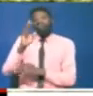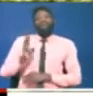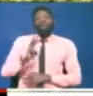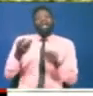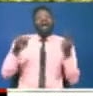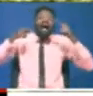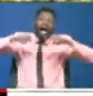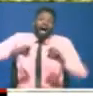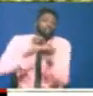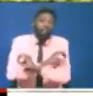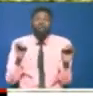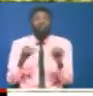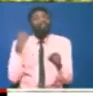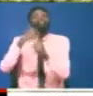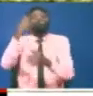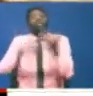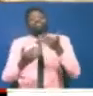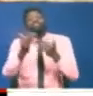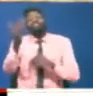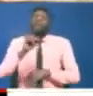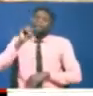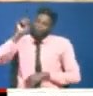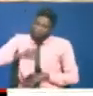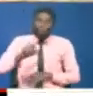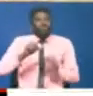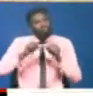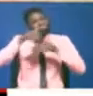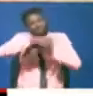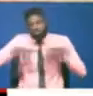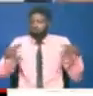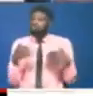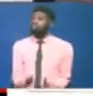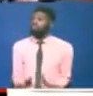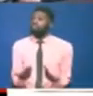are they going to do? They must remain neutral. Gishoki Washira, Lunchtime News.